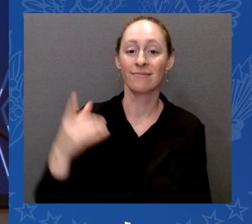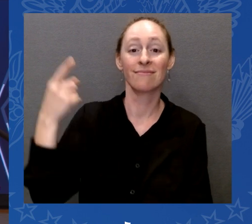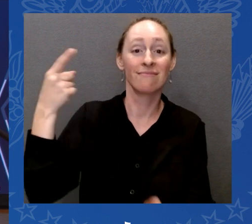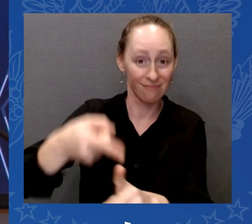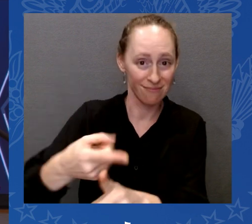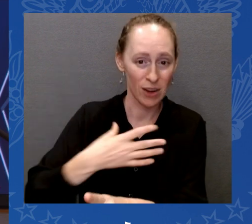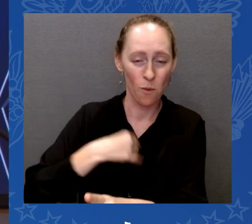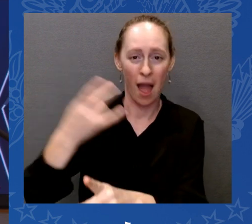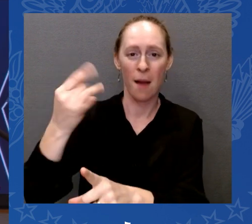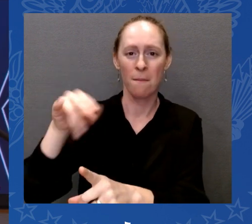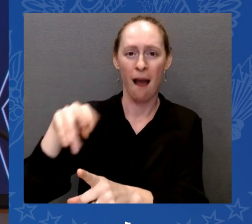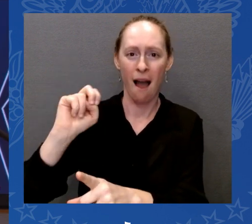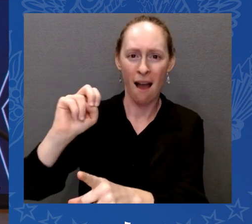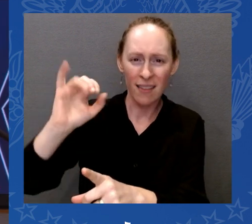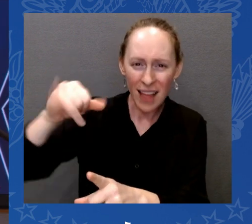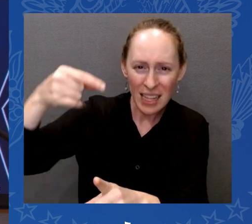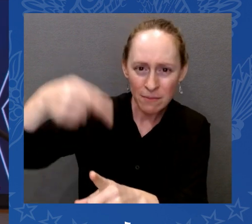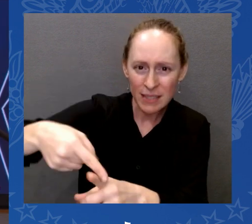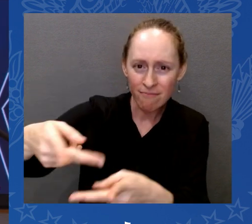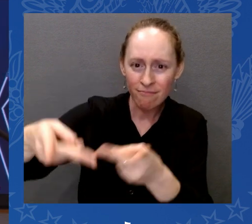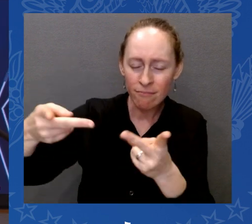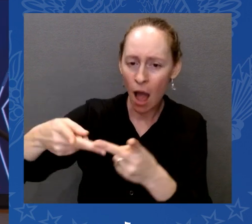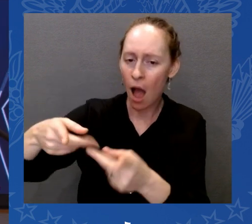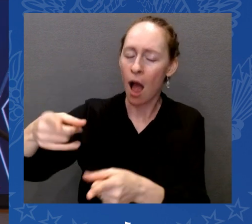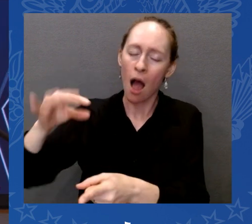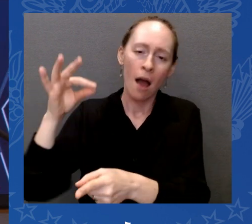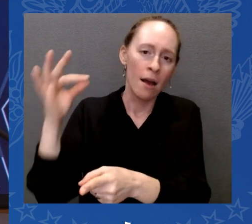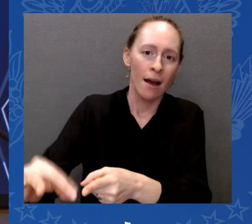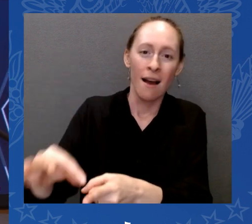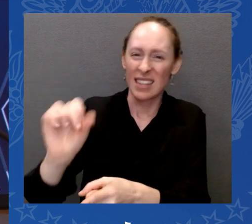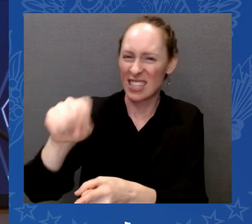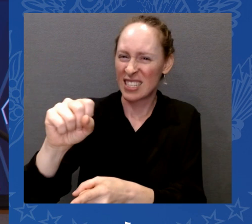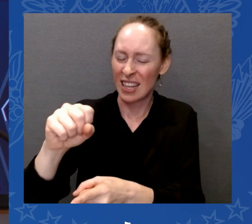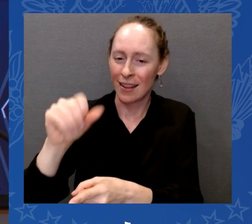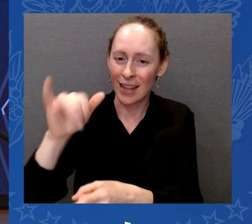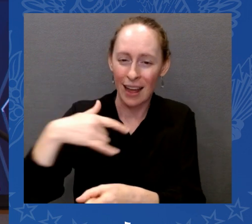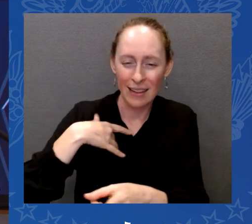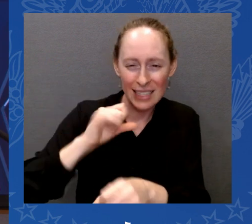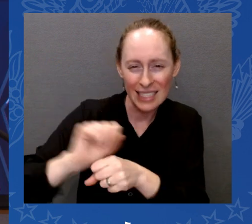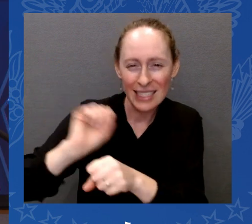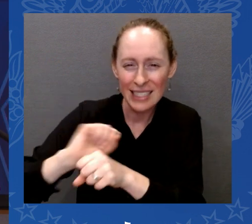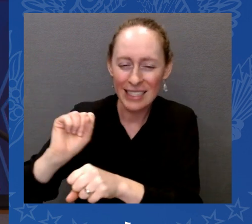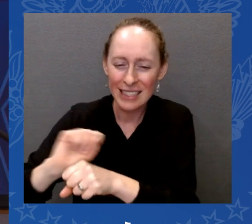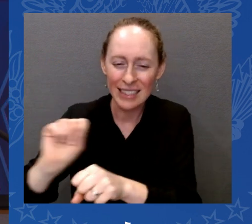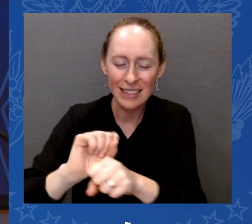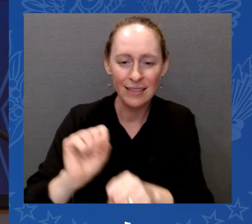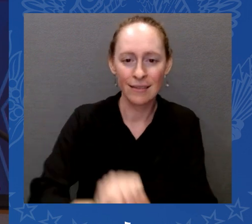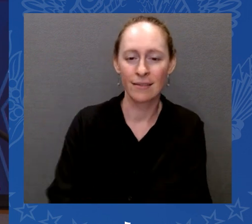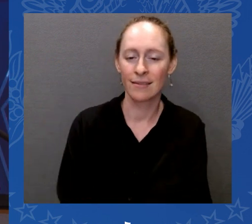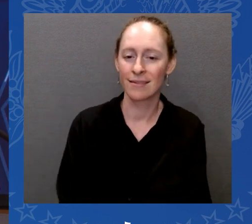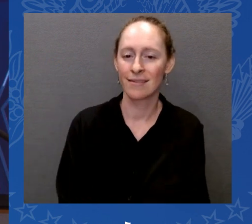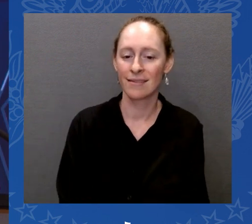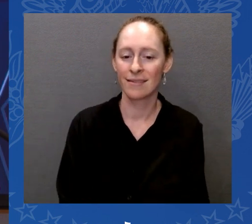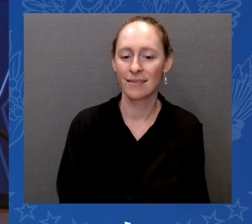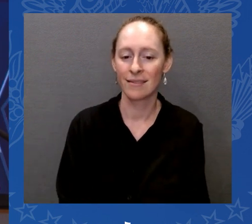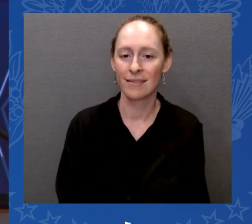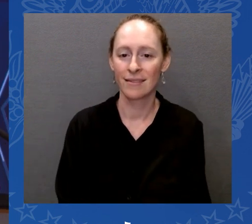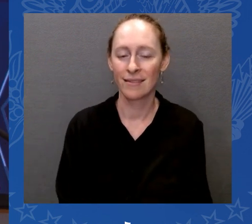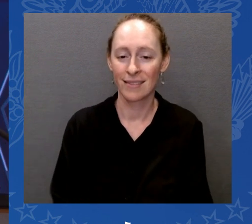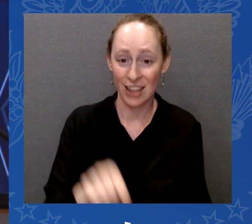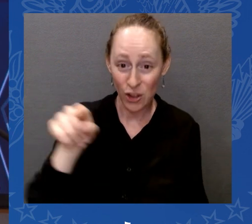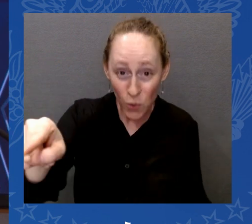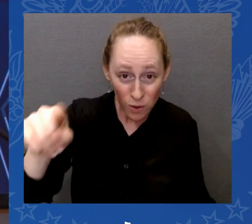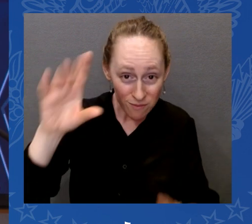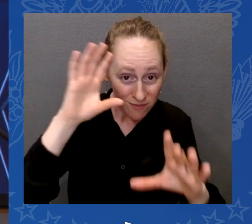Biden, you will be going to many more great celebrations like this from one end of America to the other because of what you